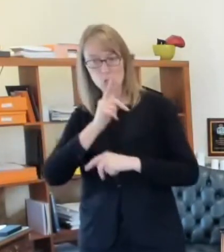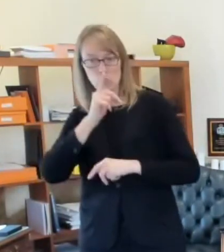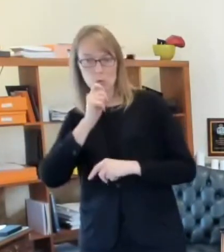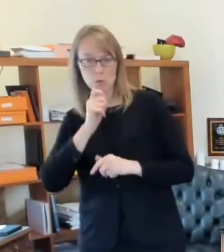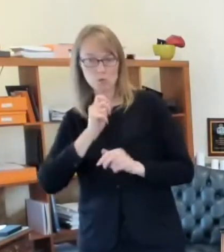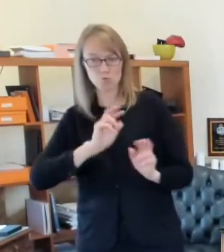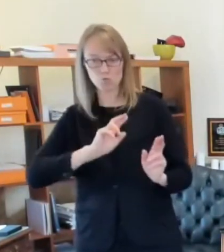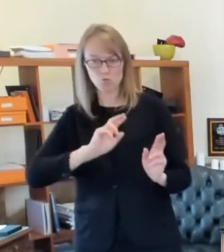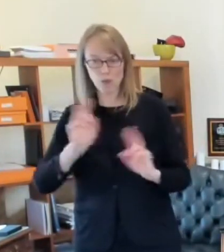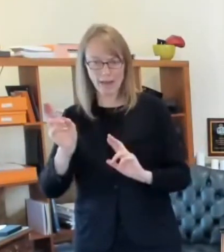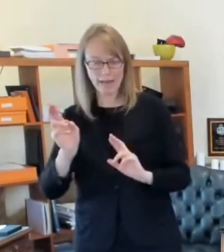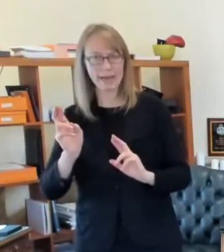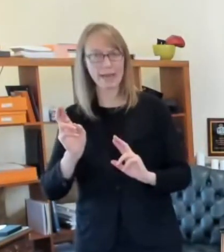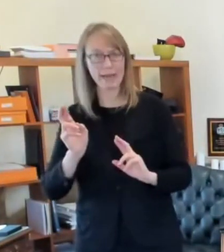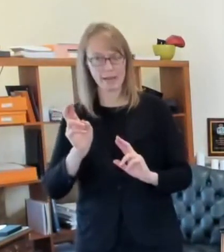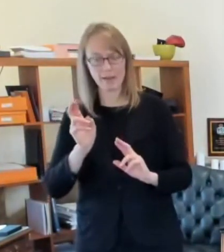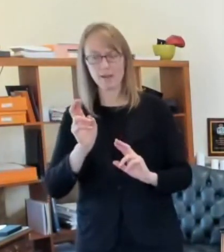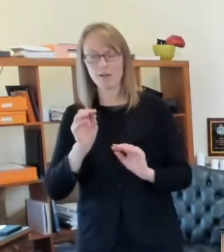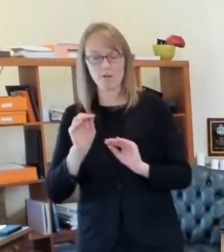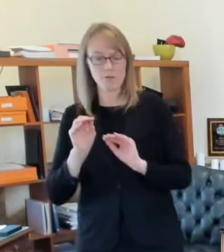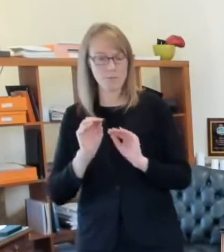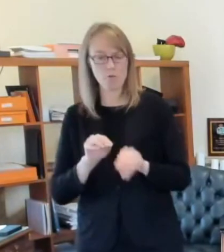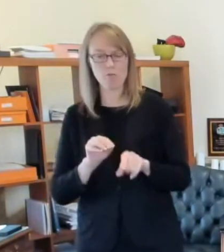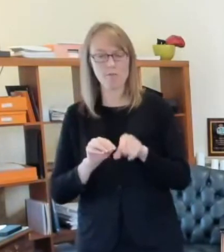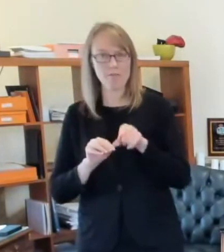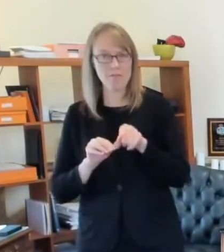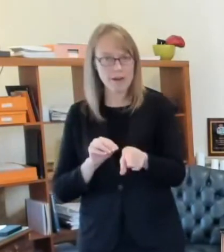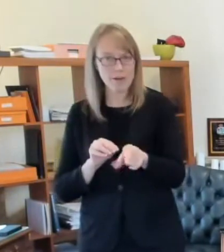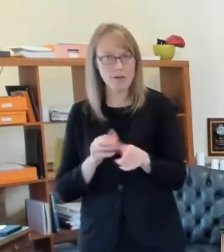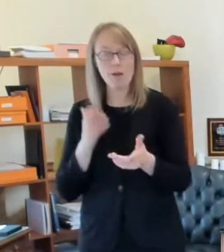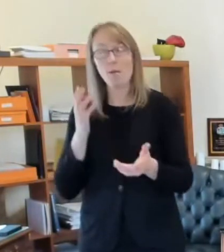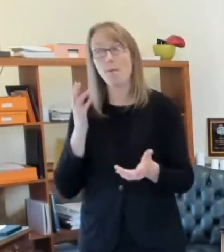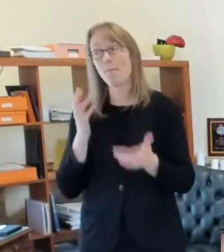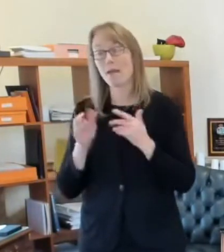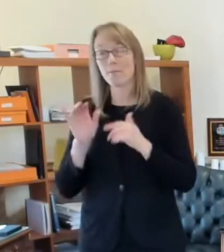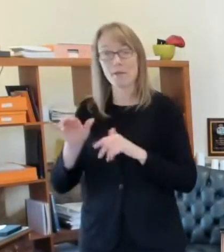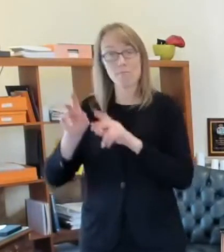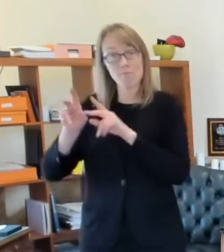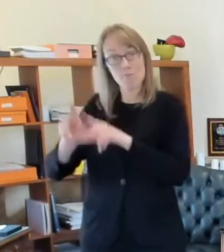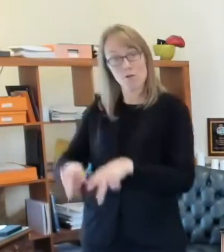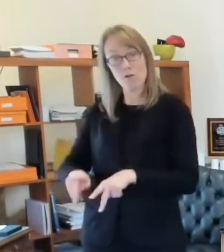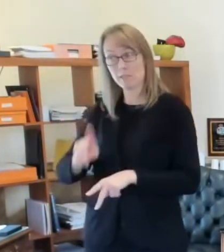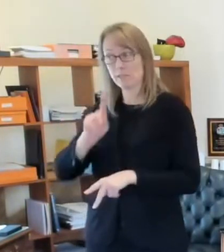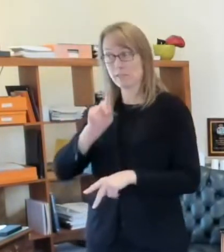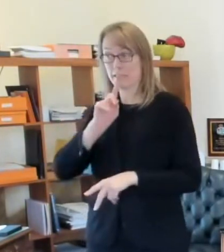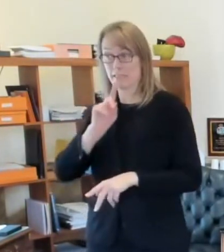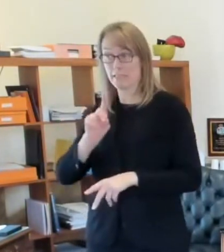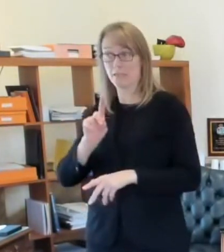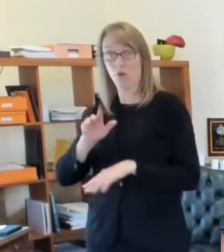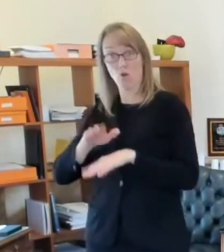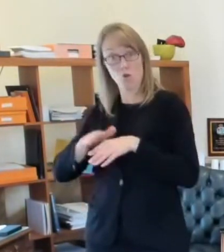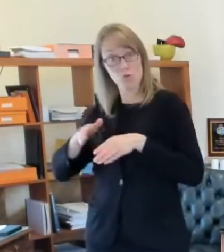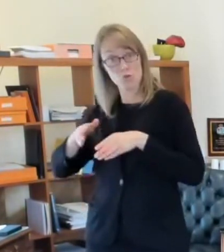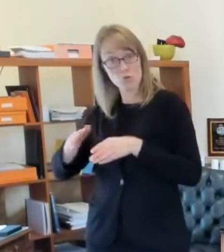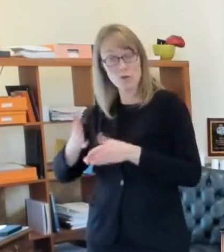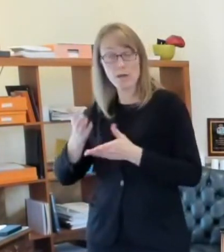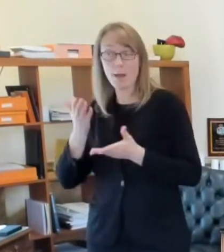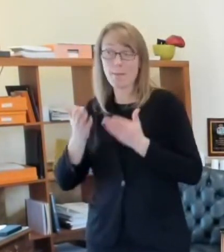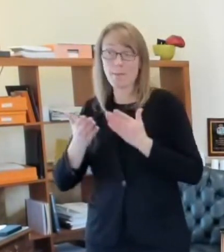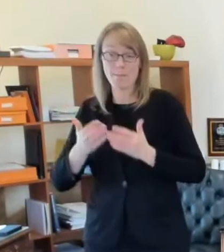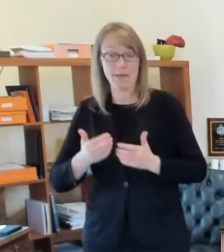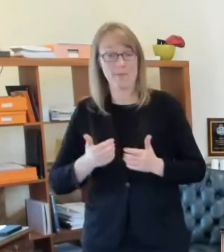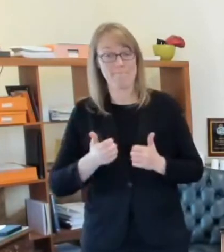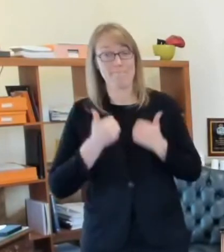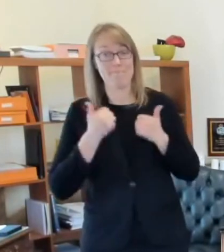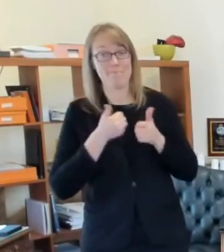them from wherever they are now. They might be in congregate shelter, they might be on the street, to get them into the tiny home. So that'll